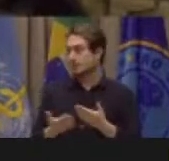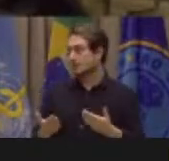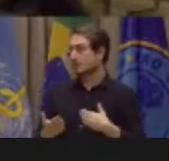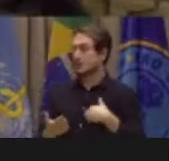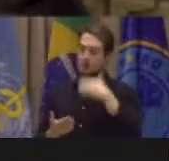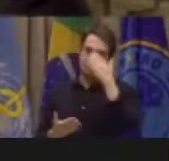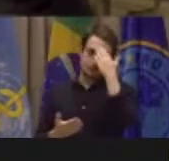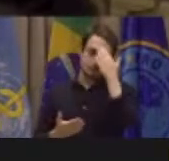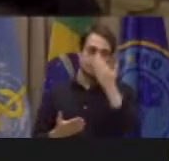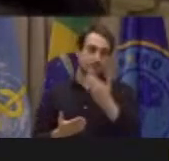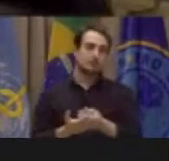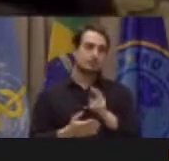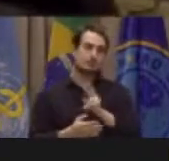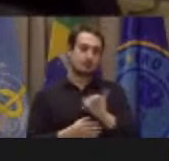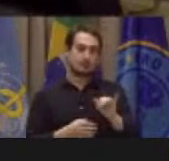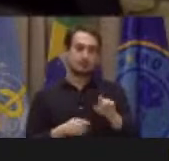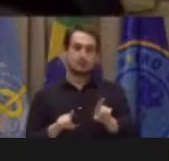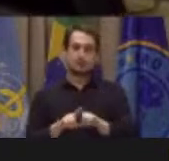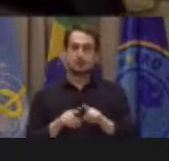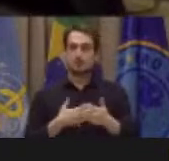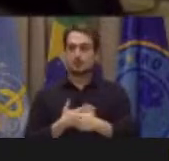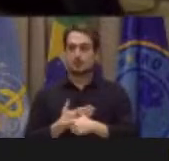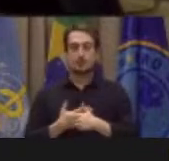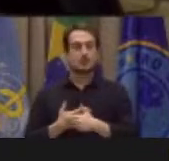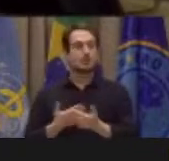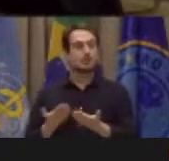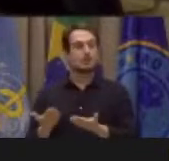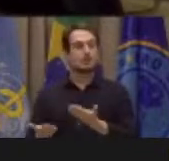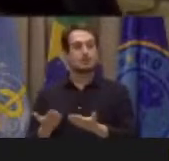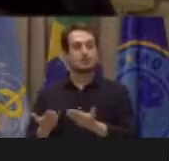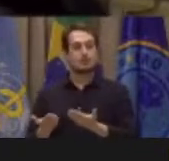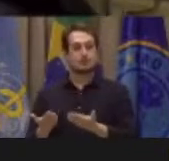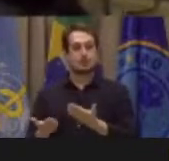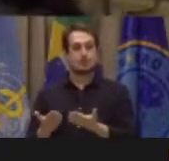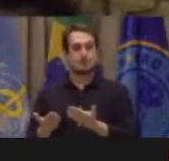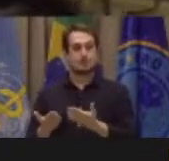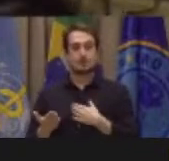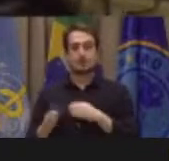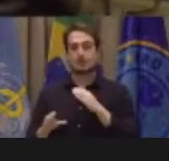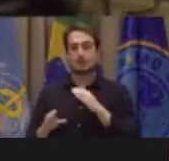it's possible. We believe in that. Instead of buying a